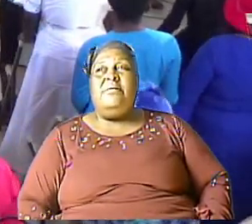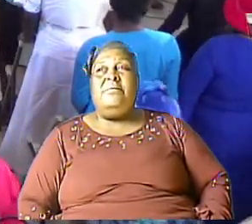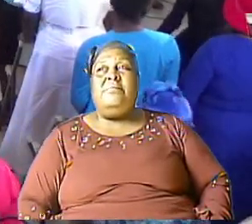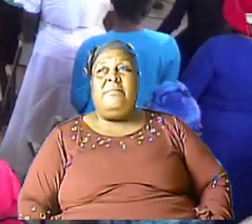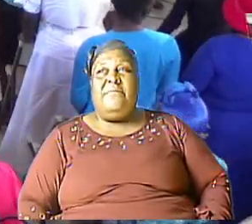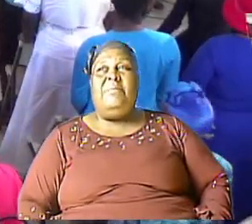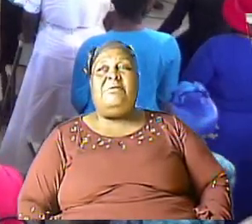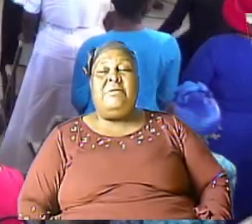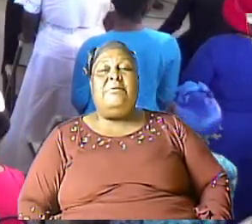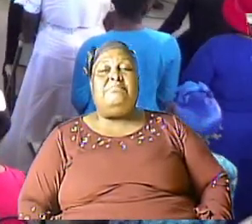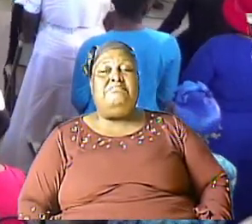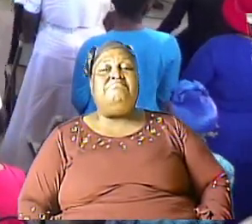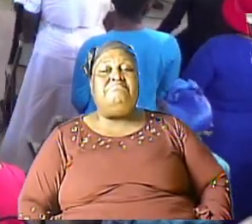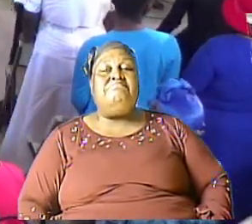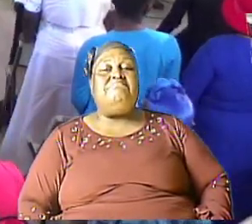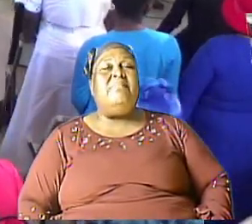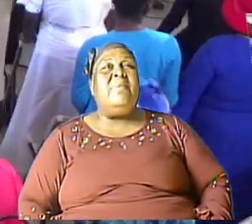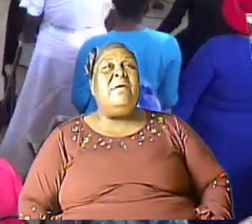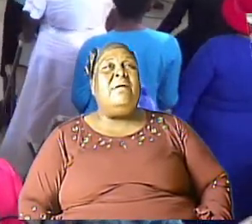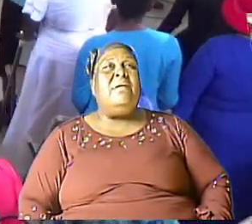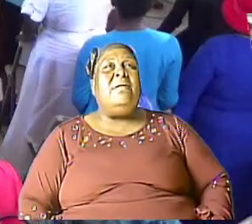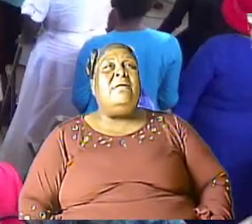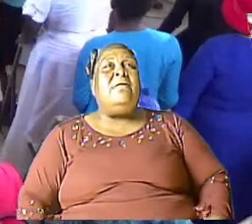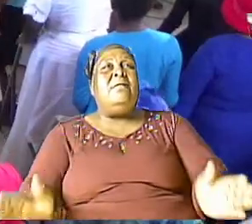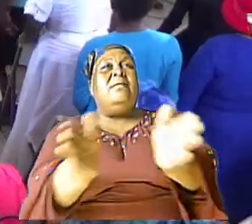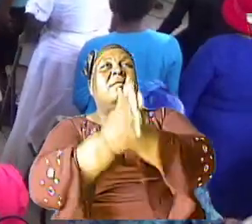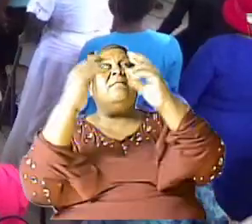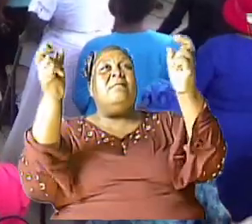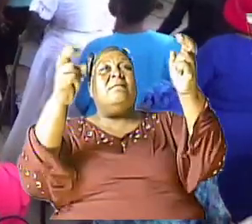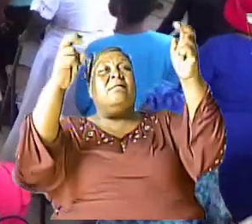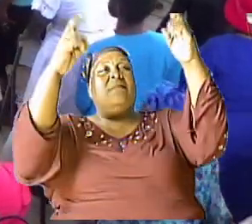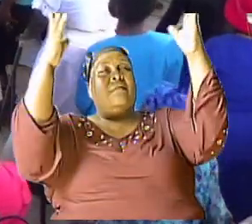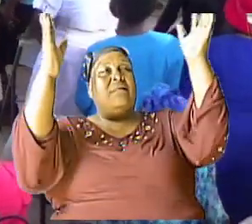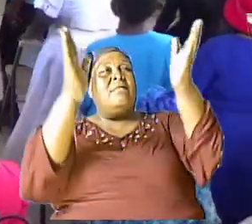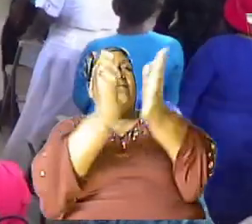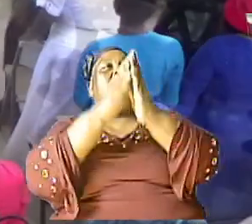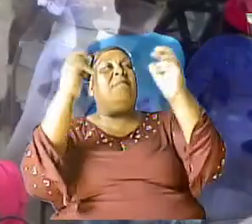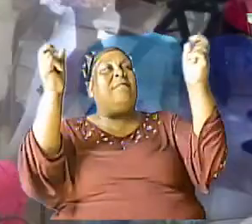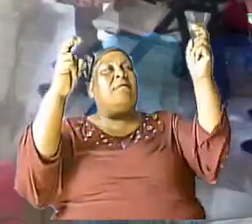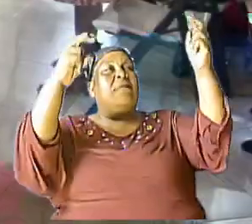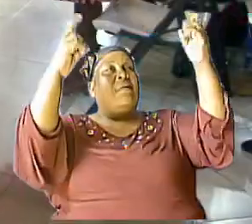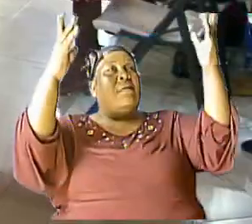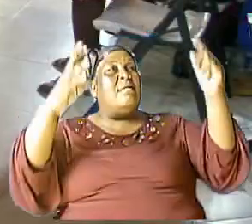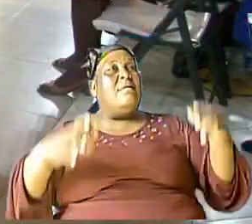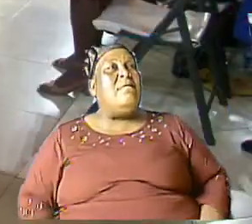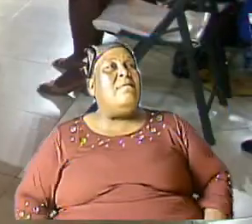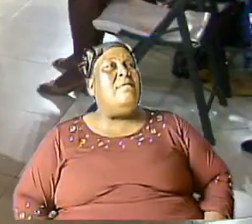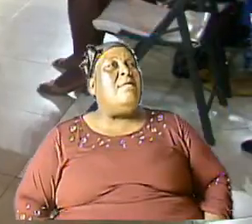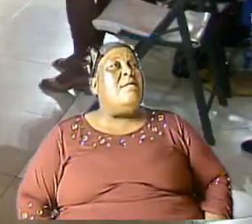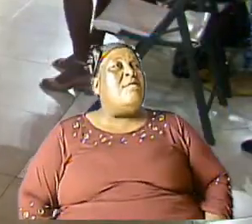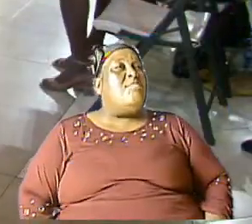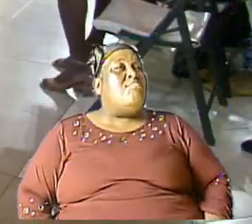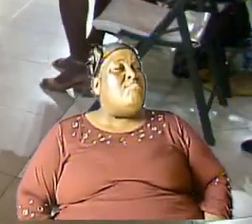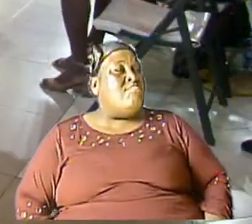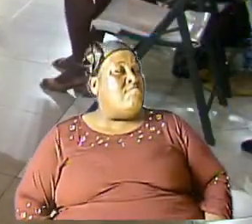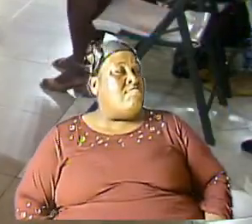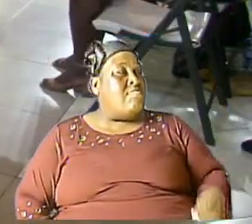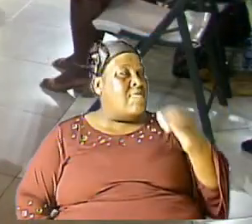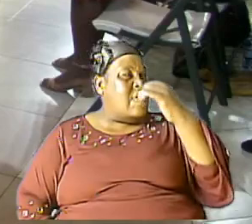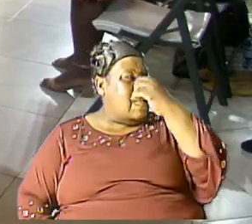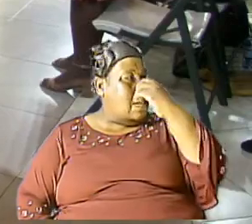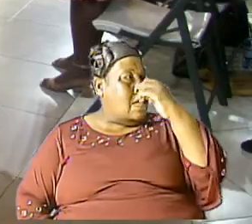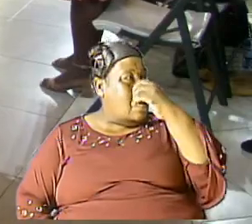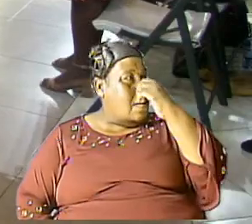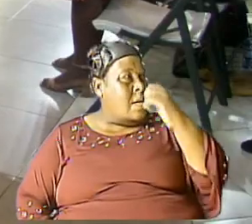Come on, let's continue to worship. Hallelujah, hallelujah, hallelujah. Praise God. Thank you,